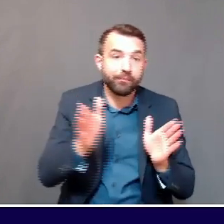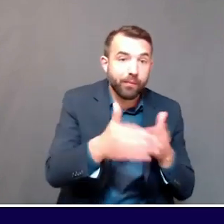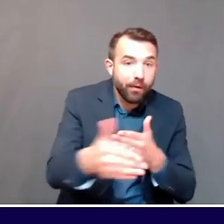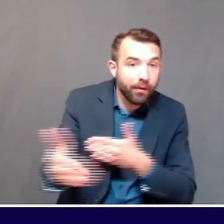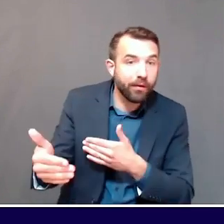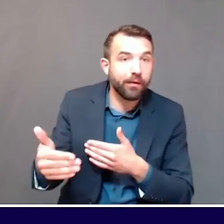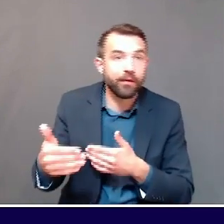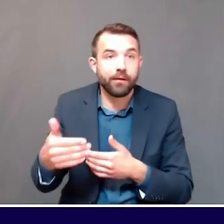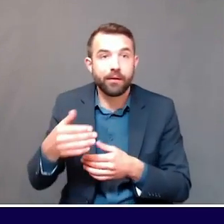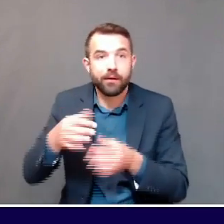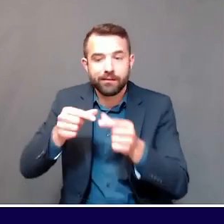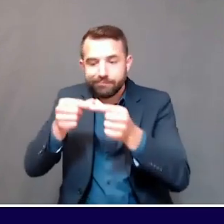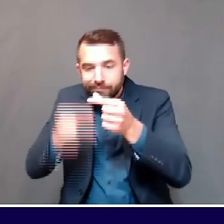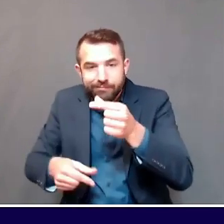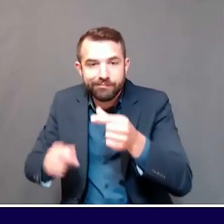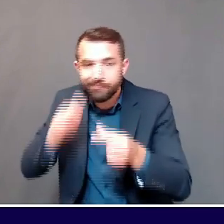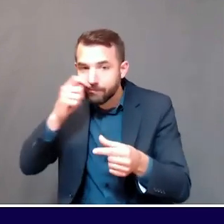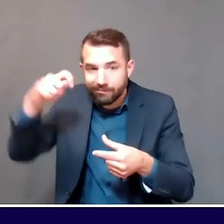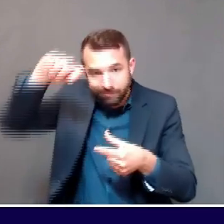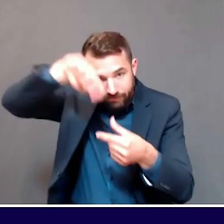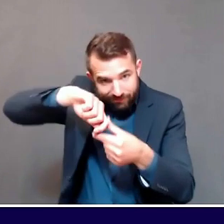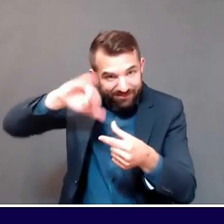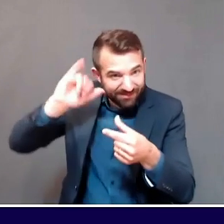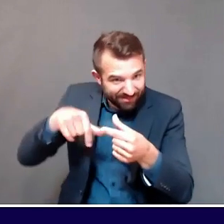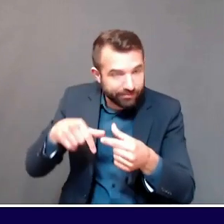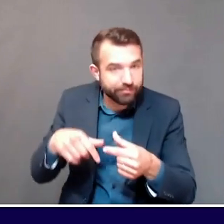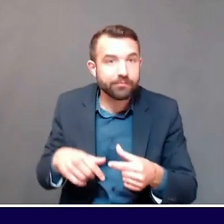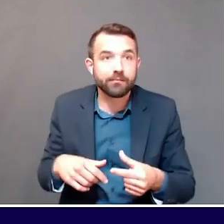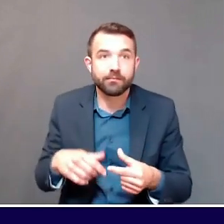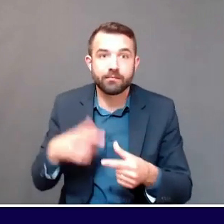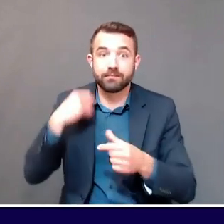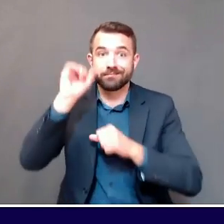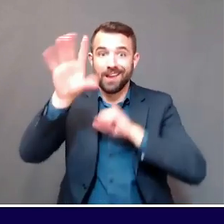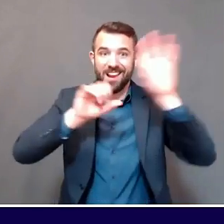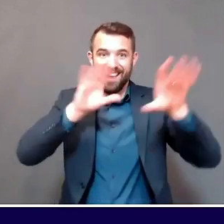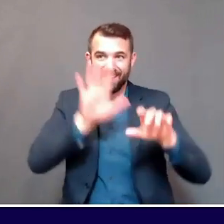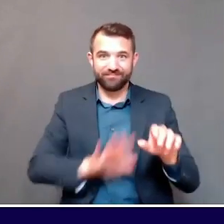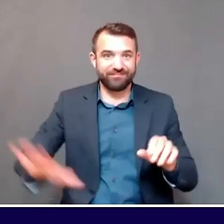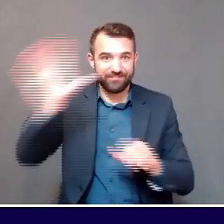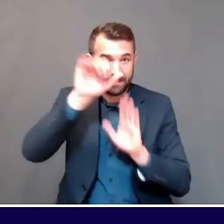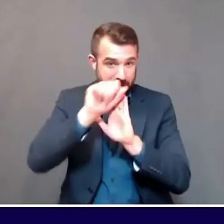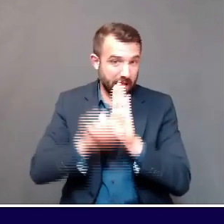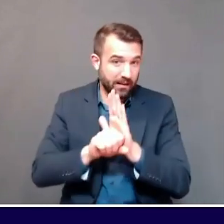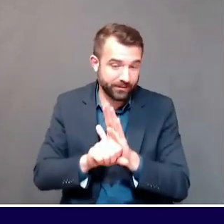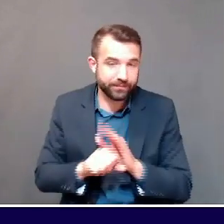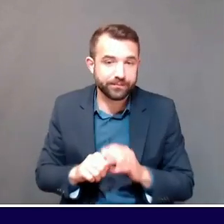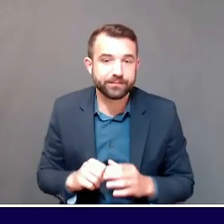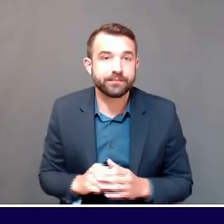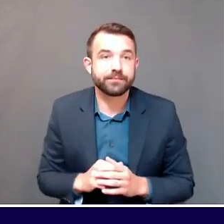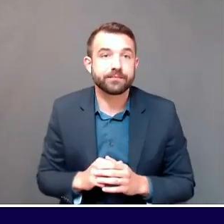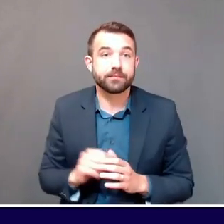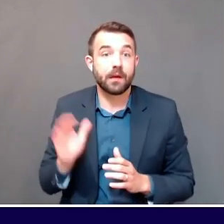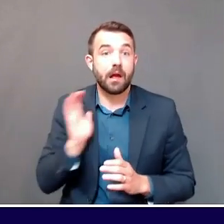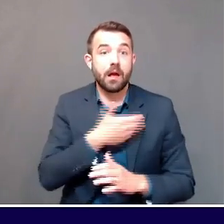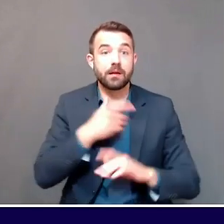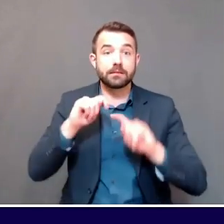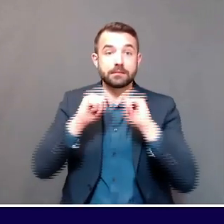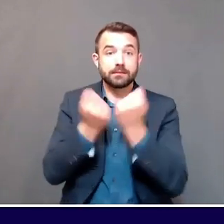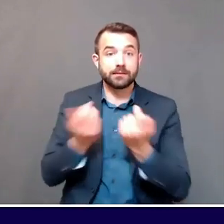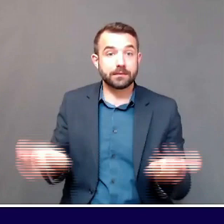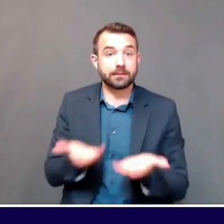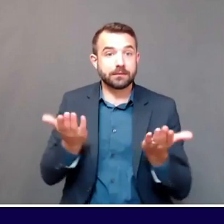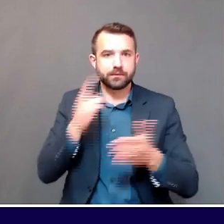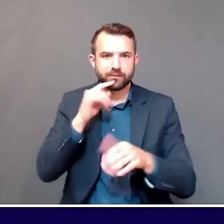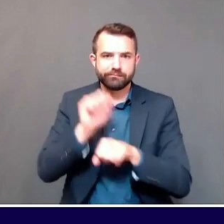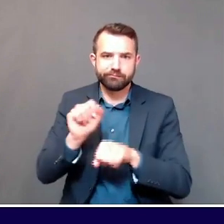media to healthcare providers across the state. Our public health emergency preparedness team has continued to work around the